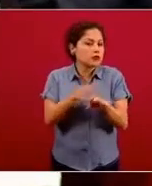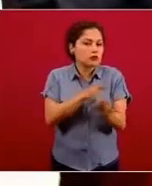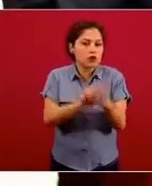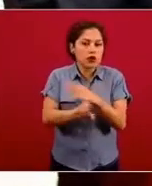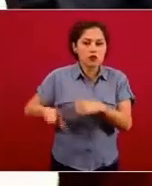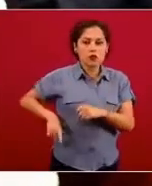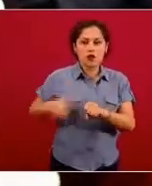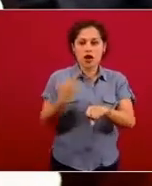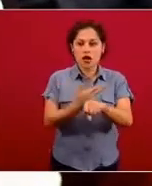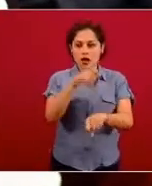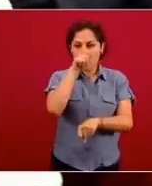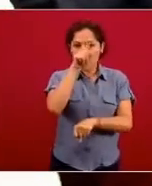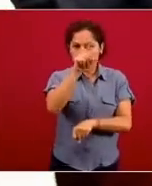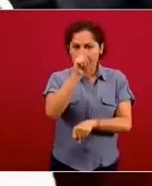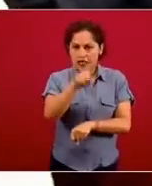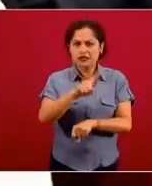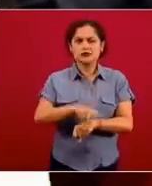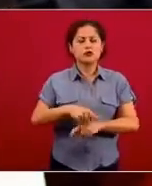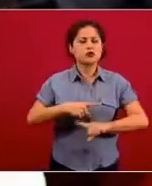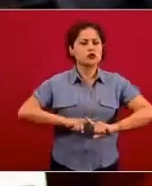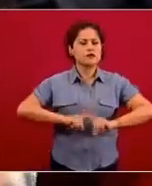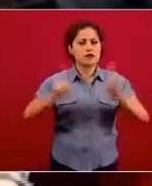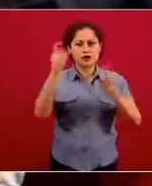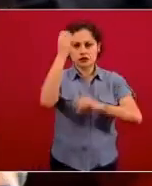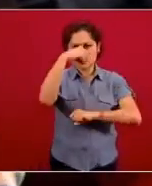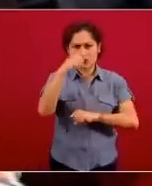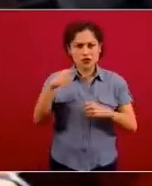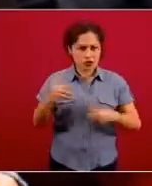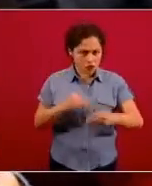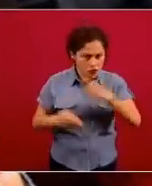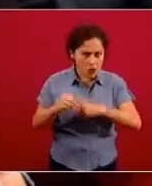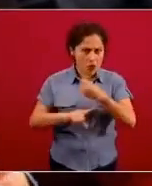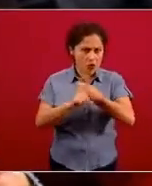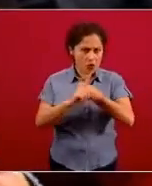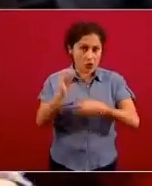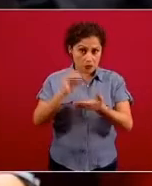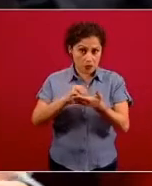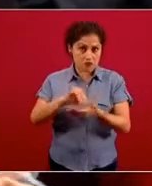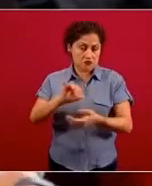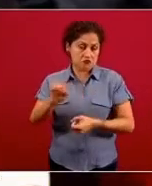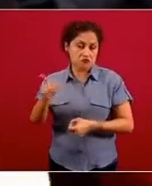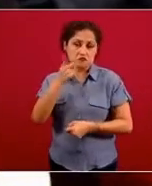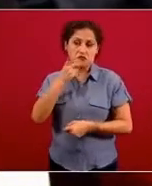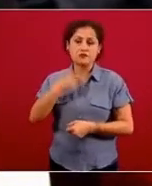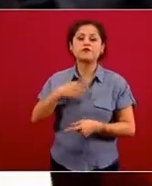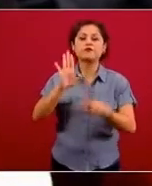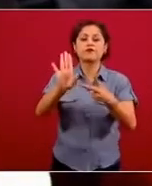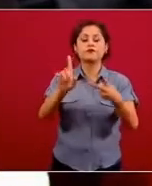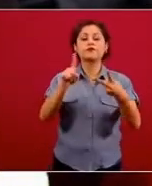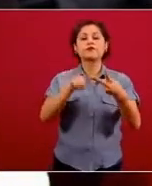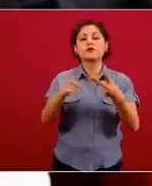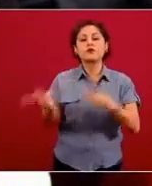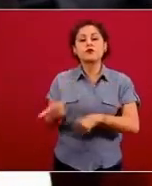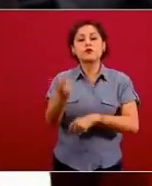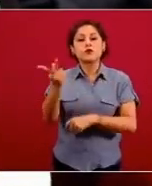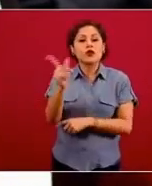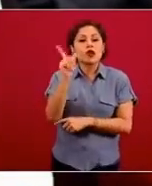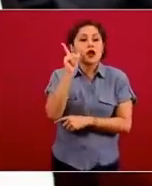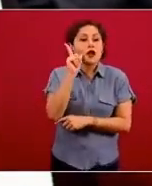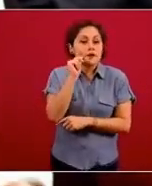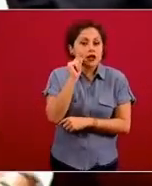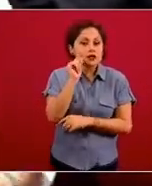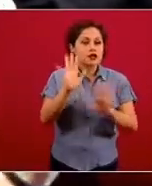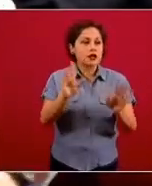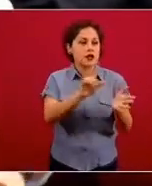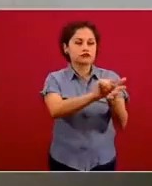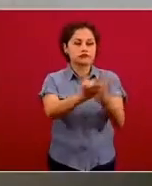with governors like the people in Jalisco, the governor of Jalisco, or the people in the western part of the country? My second question